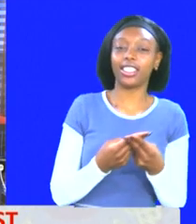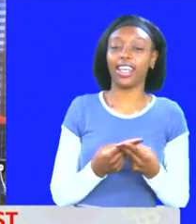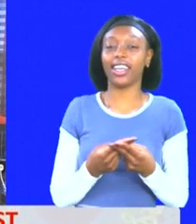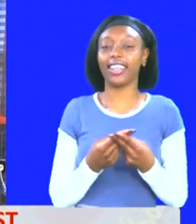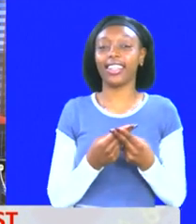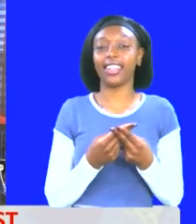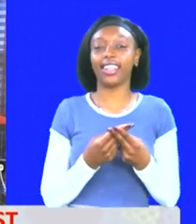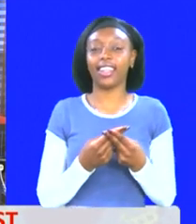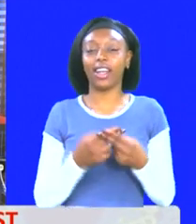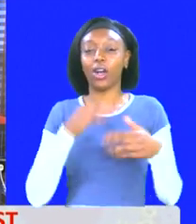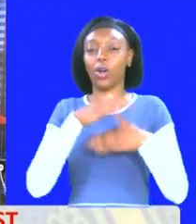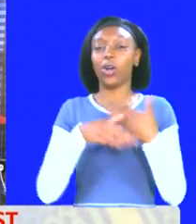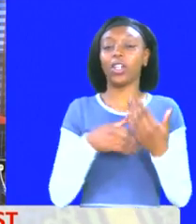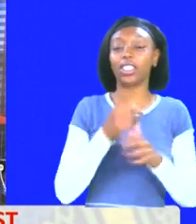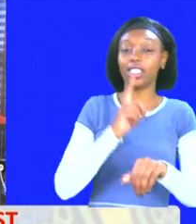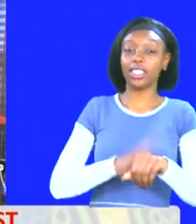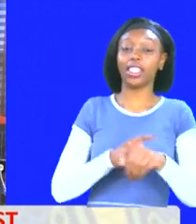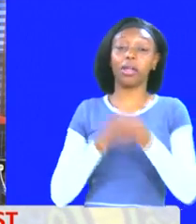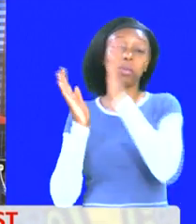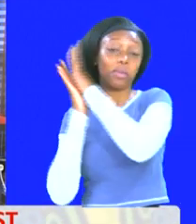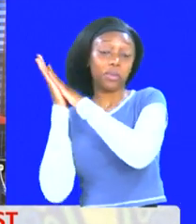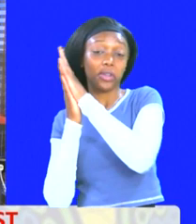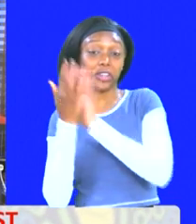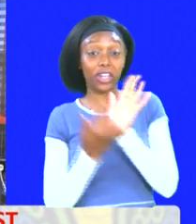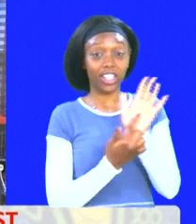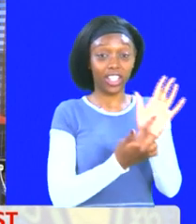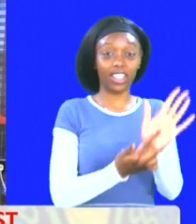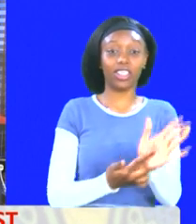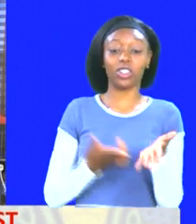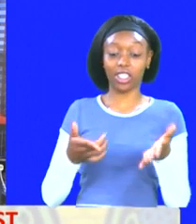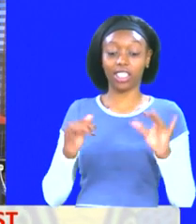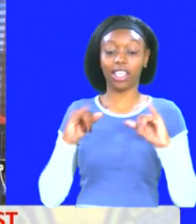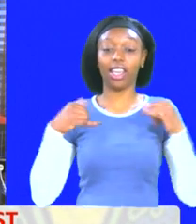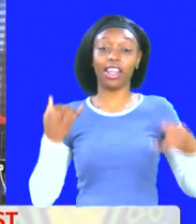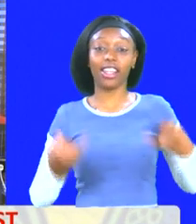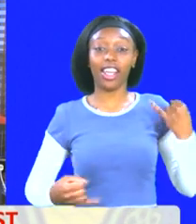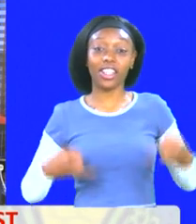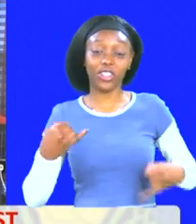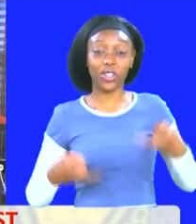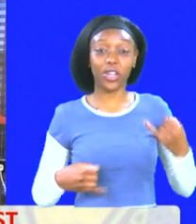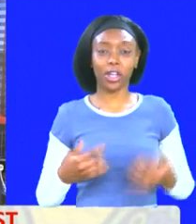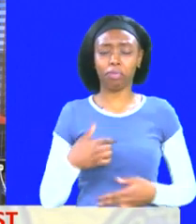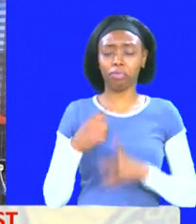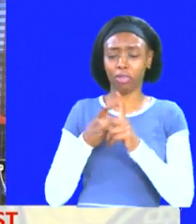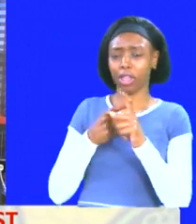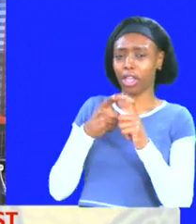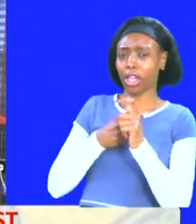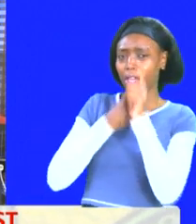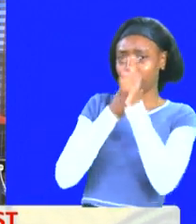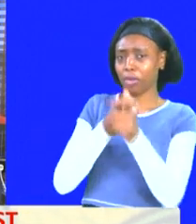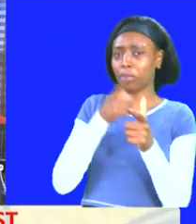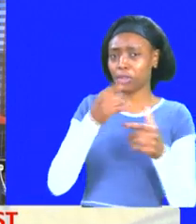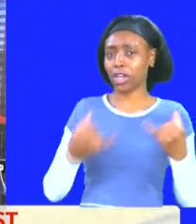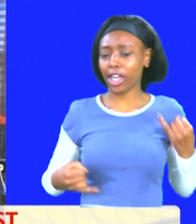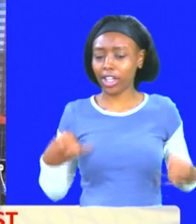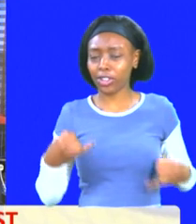always been a Reggae Fest courtesy of the Lady Committee. Be here in style. I hope you should know Bambo show. I hope you should know Peleka Vizuri. I hope you're enjoying this